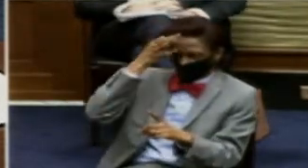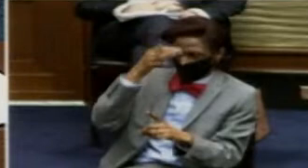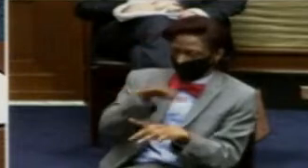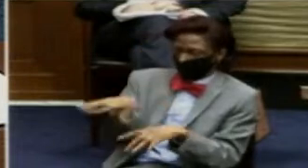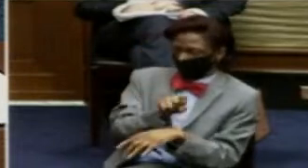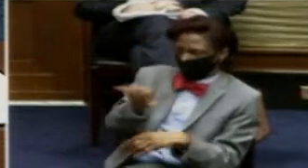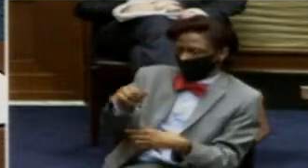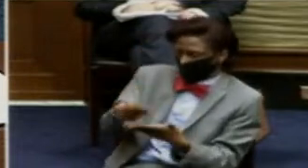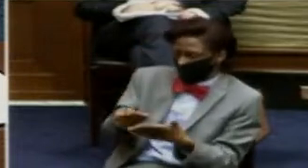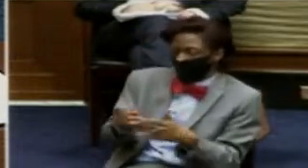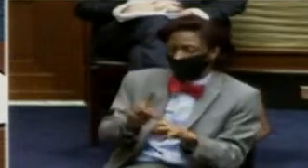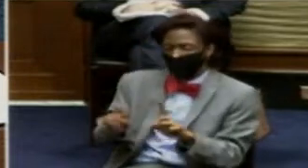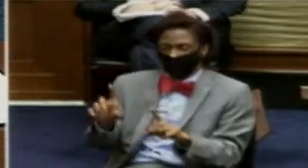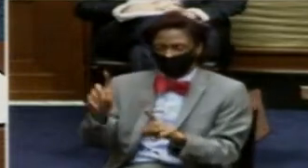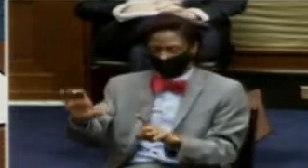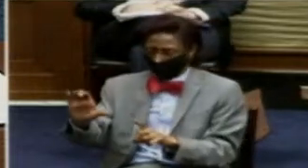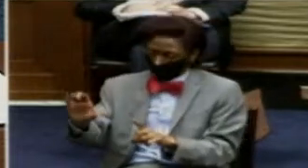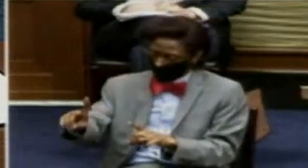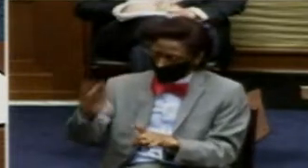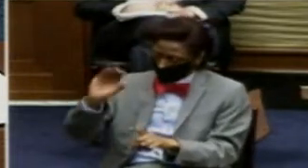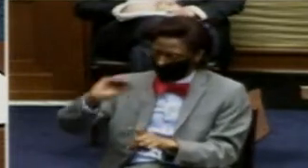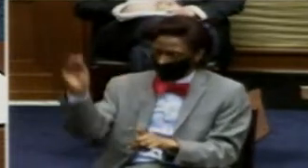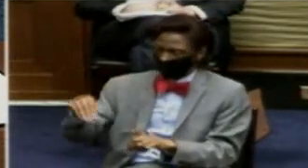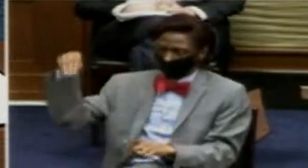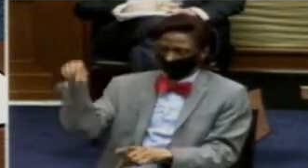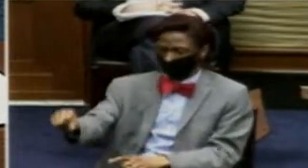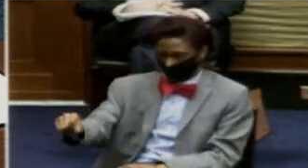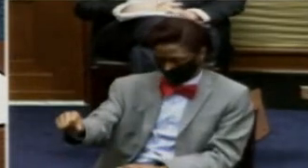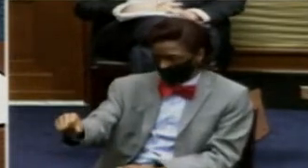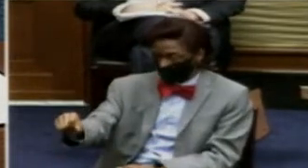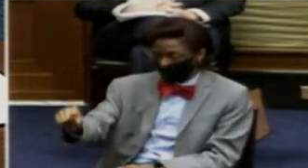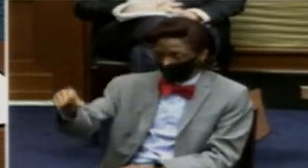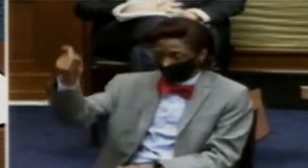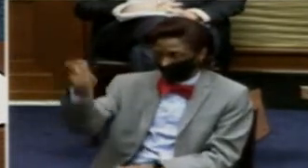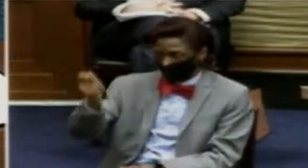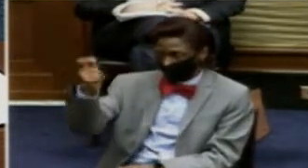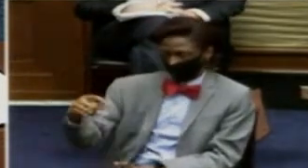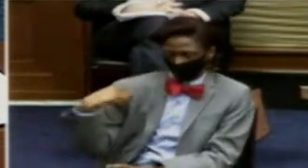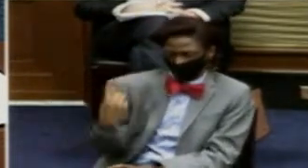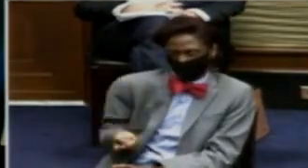has 100% paid its pension obligations since 1997.